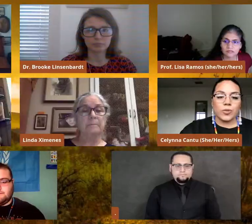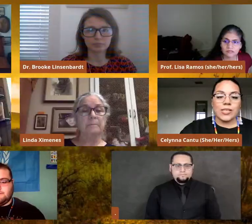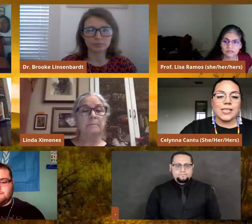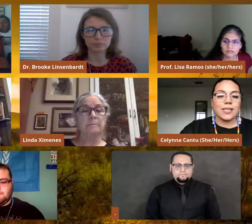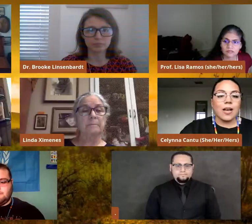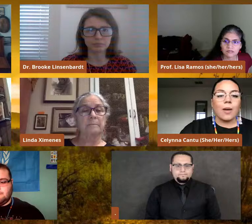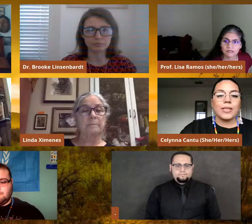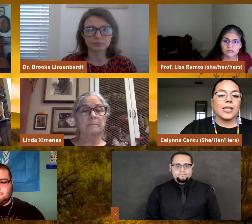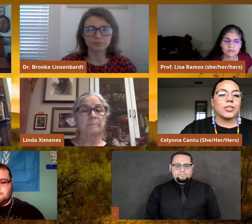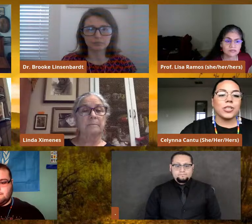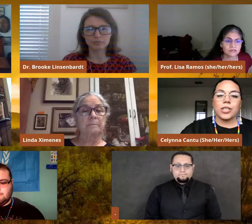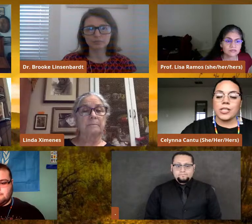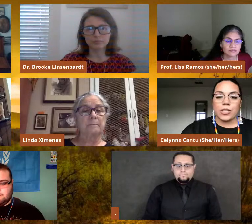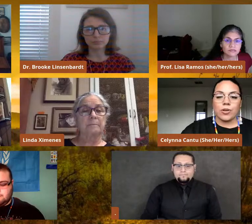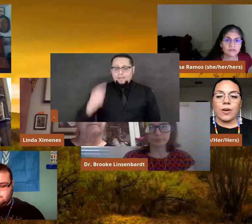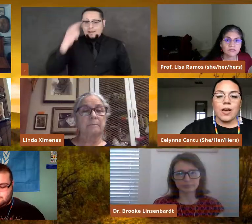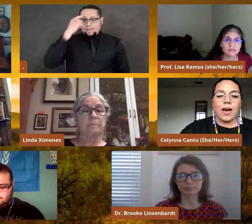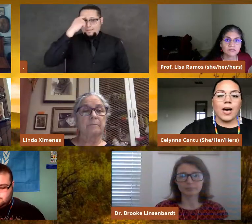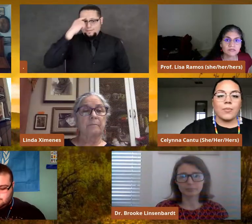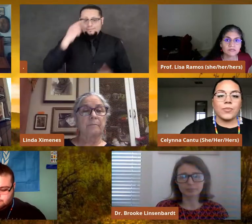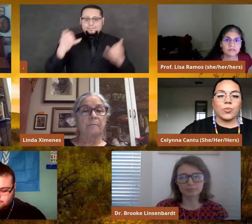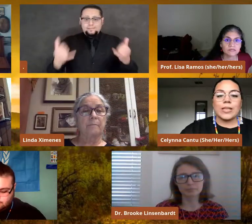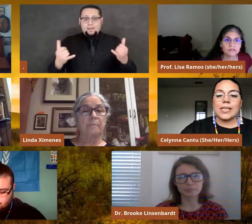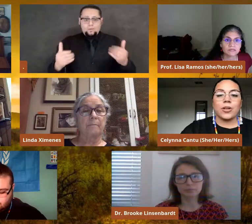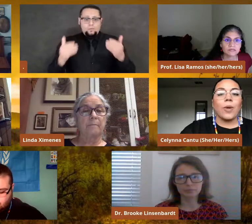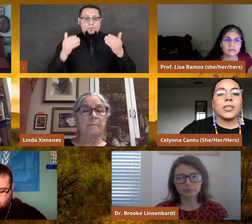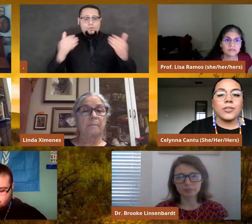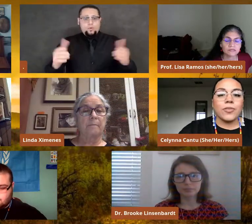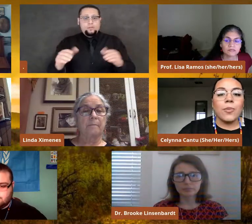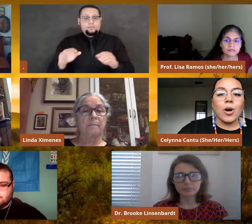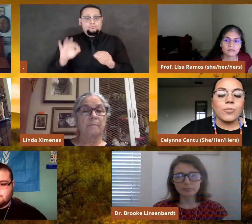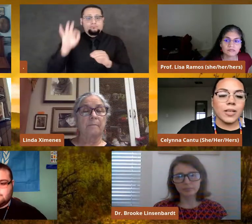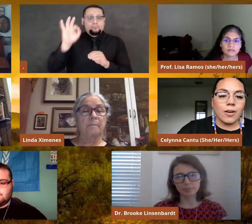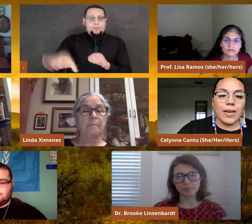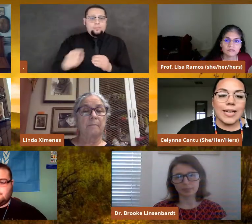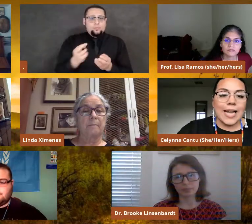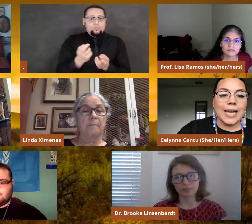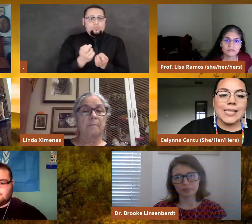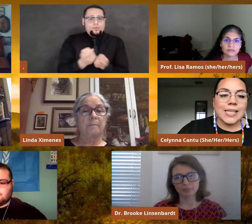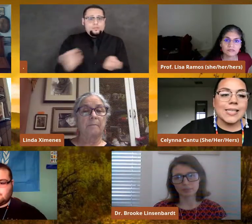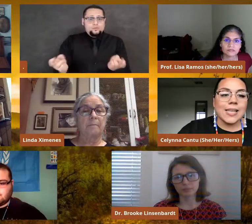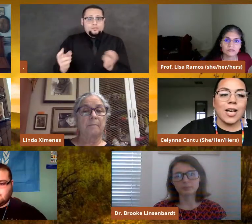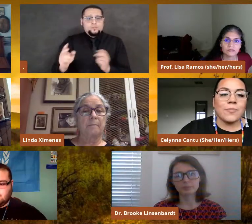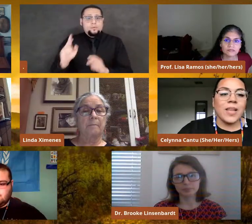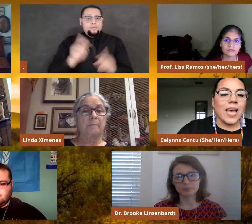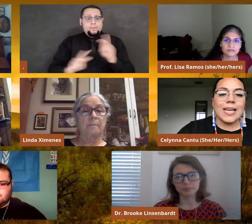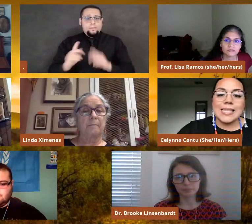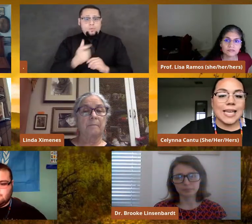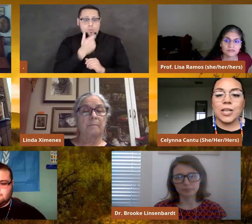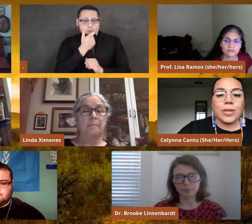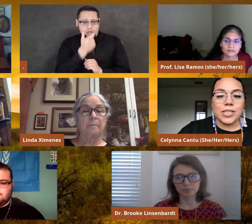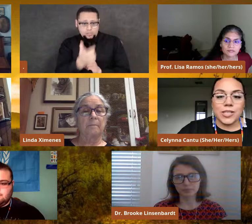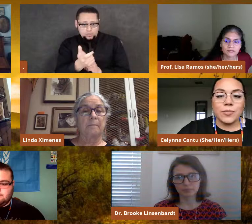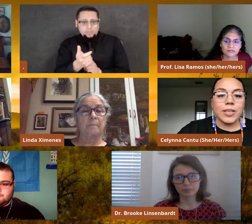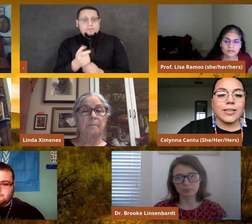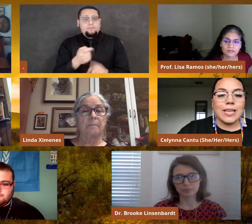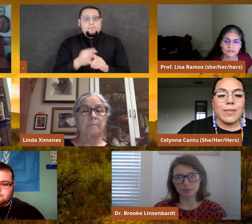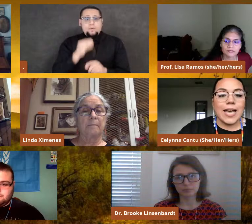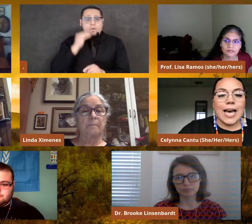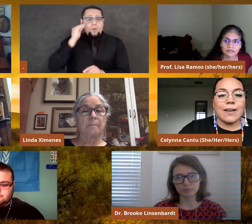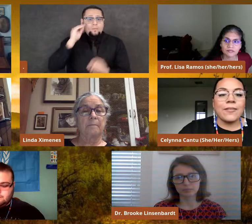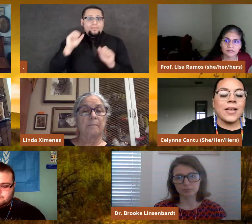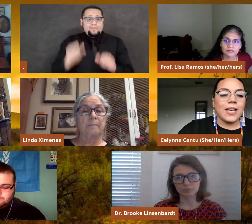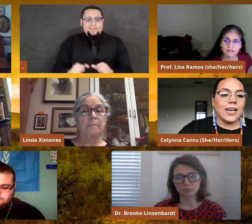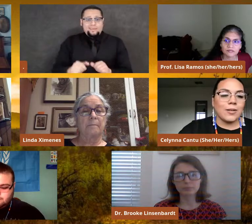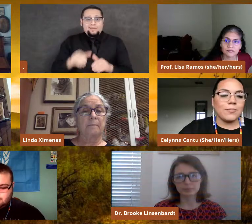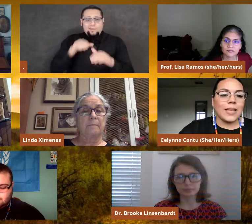some resources in the comment section, just so the ones that are watching from home can go ahead and access and ask any questions from there that they